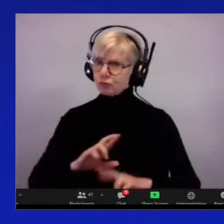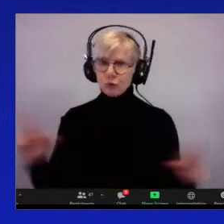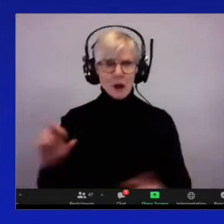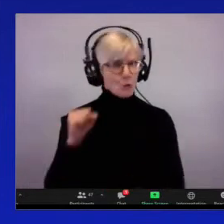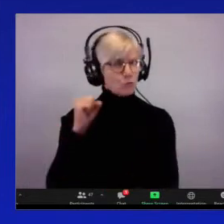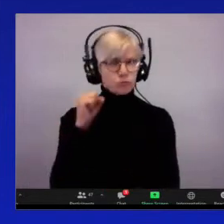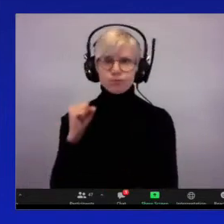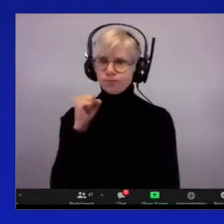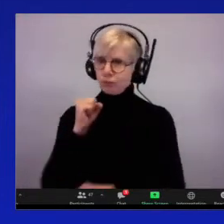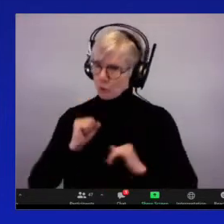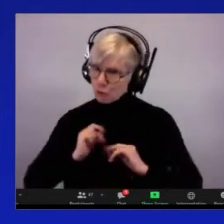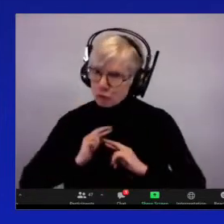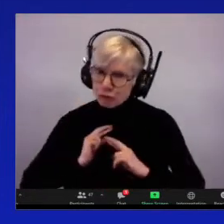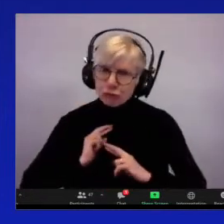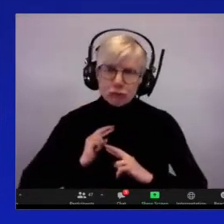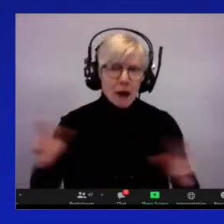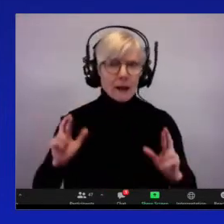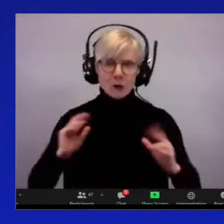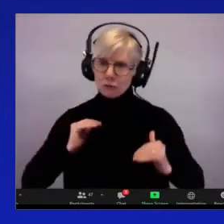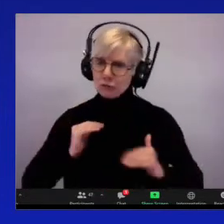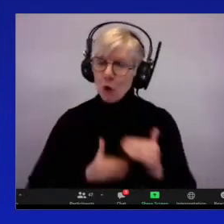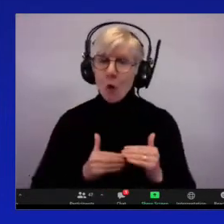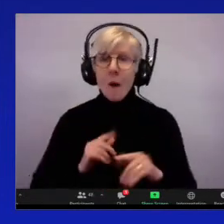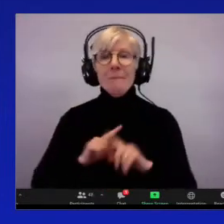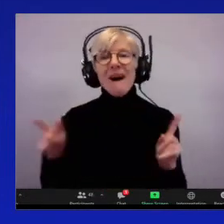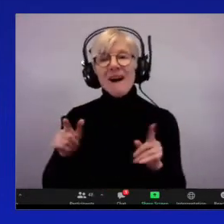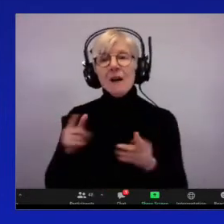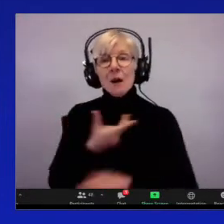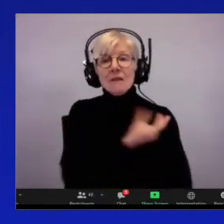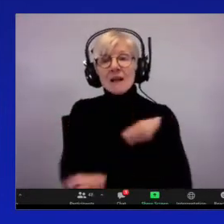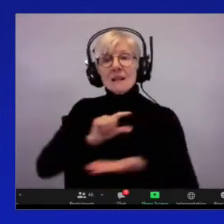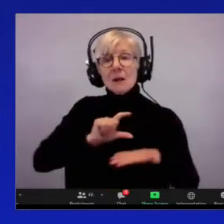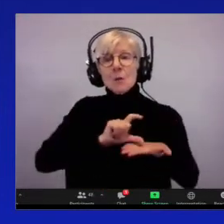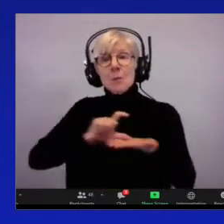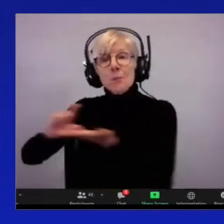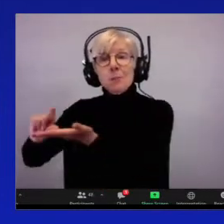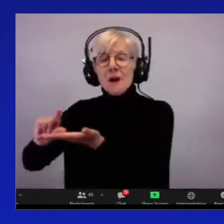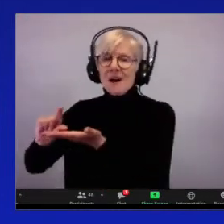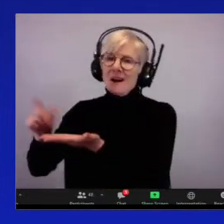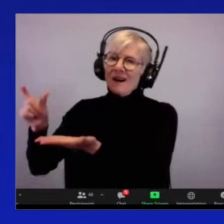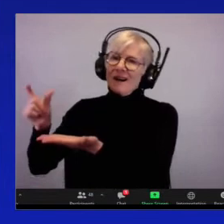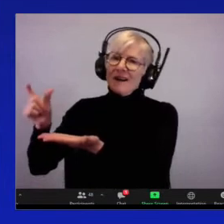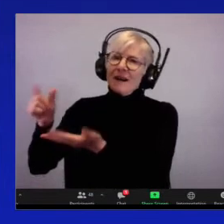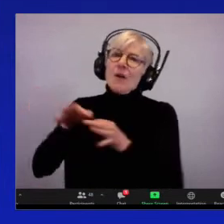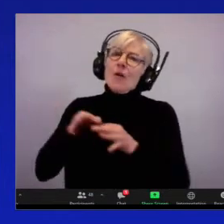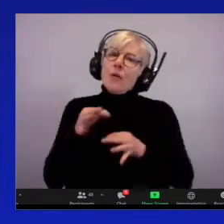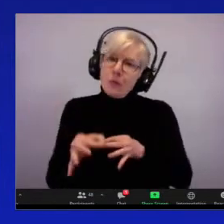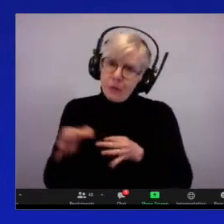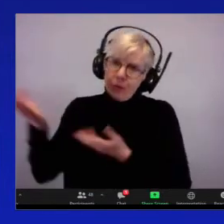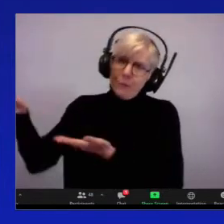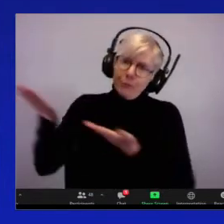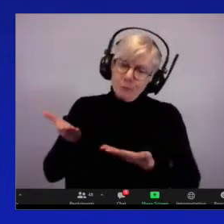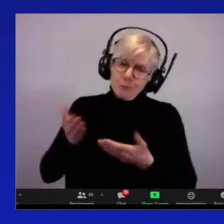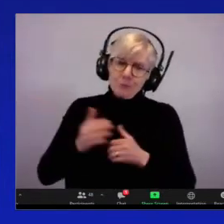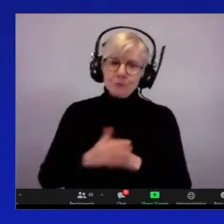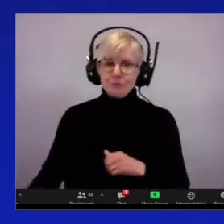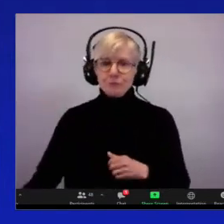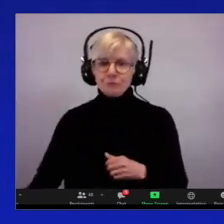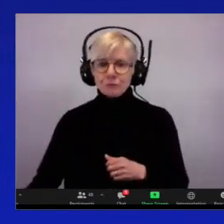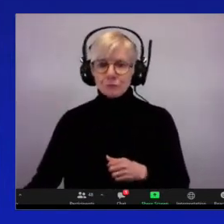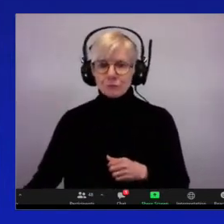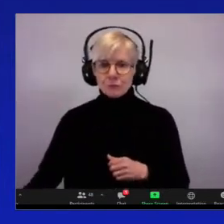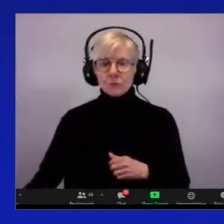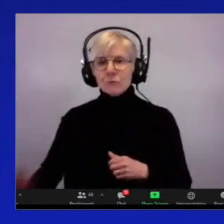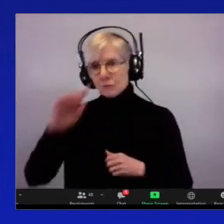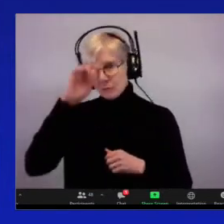Now, despite the recent delay in receiving the vaccines, we are pleased with the progress we are making with the administration of the vaccine to